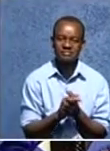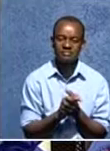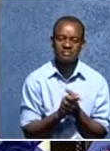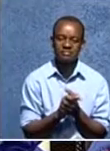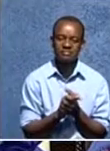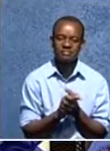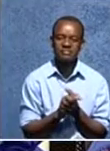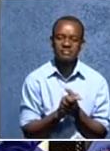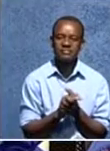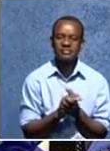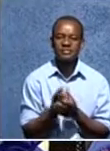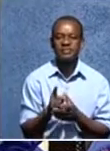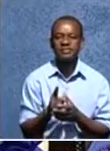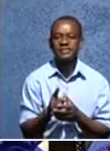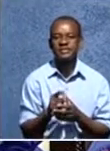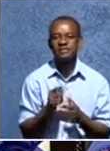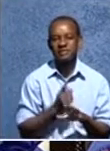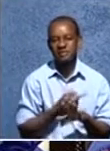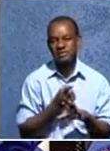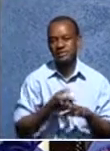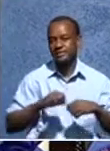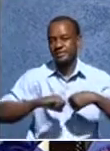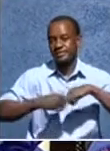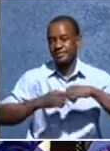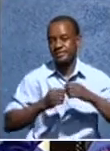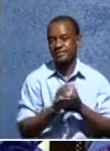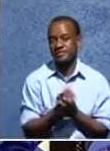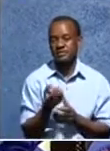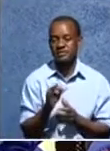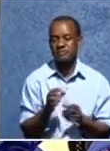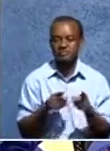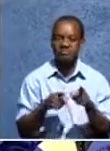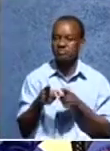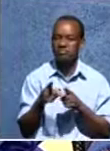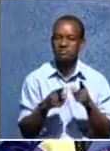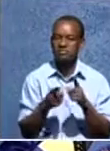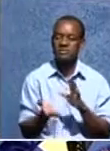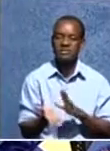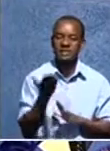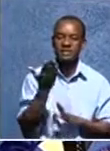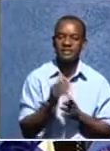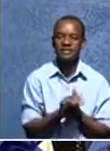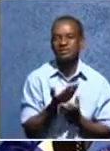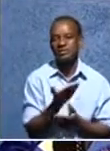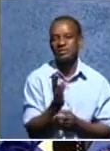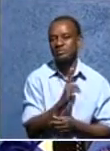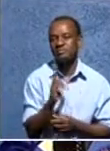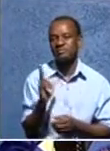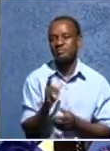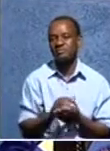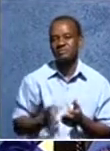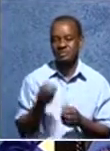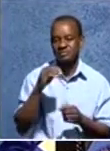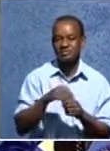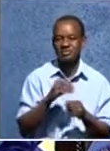business. It always is, because competition is high. Yes. And yes, everybody wants to venture into tourism, and everybody thinks, and I think that's where the perception sometimes goes wrong,